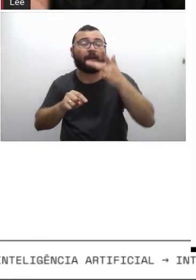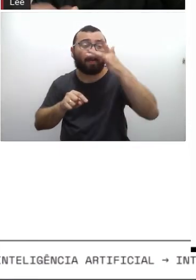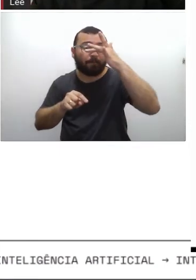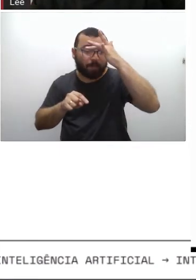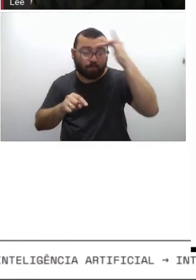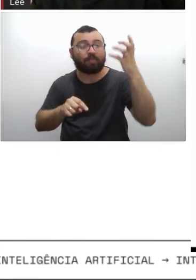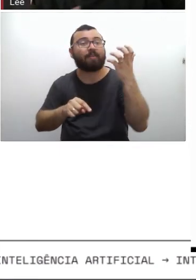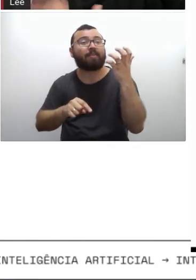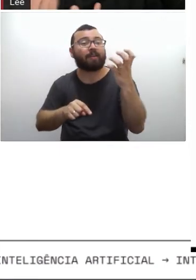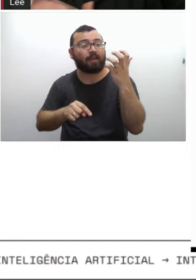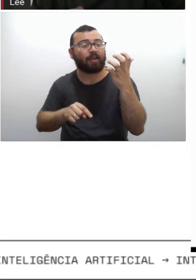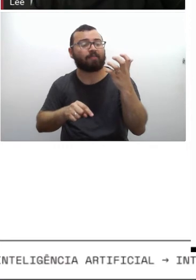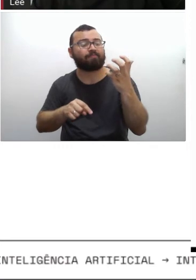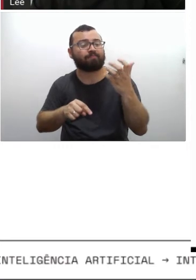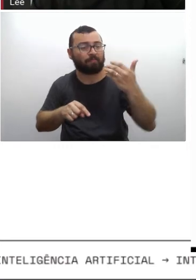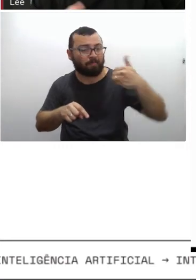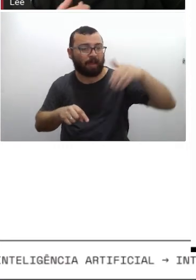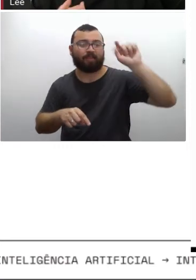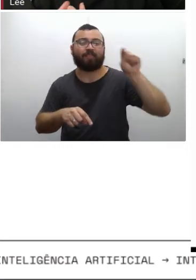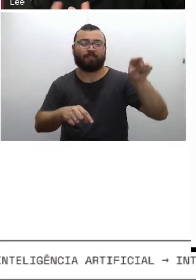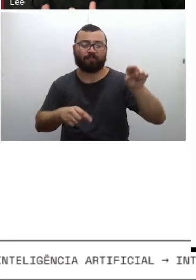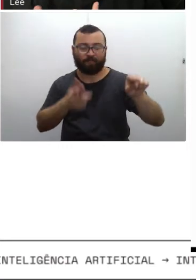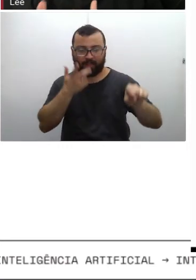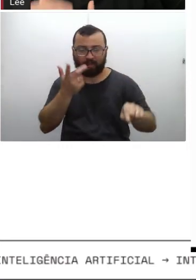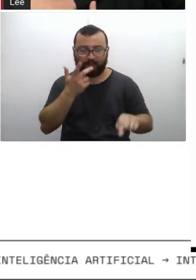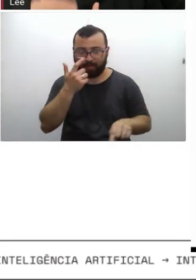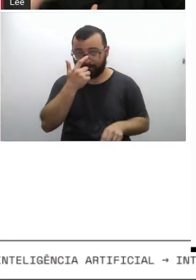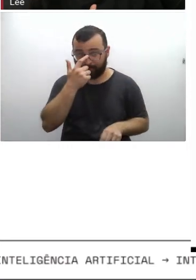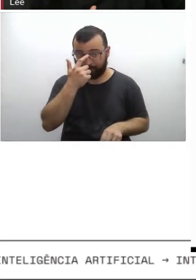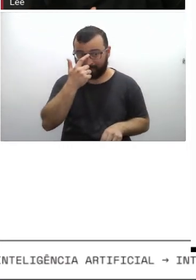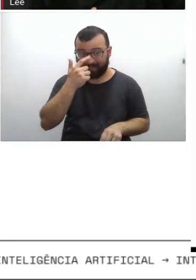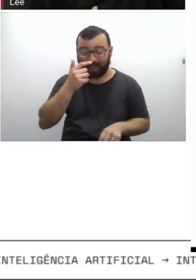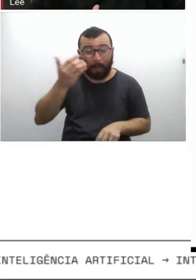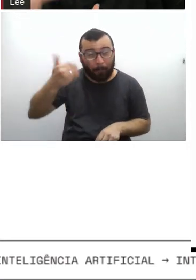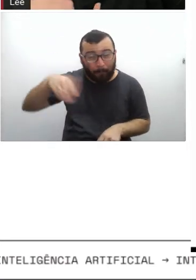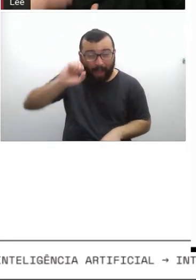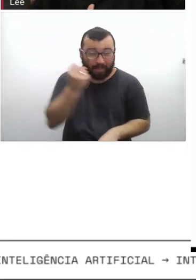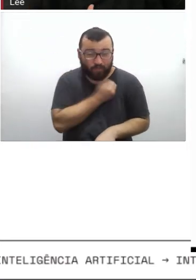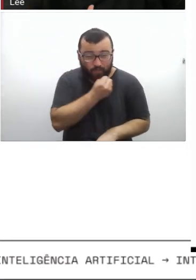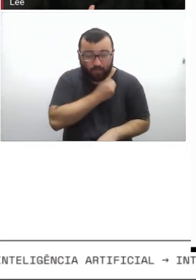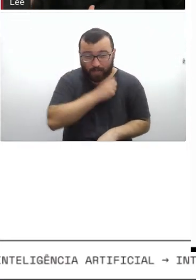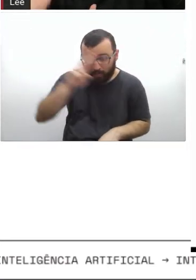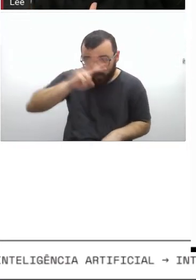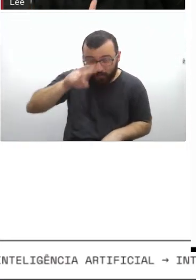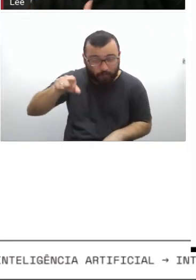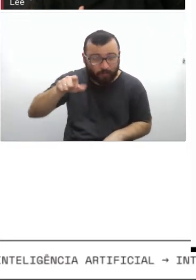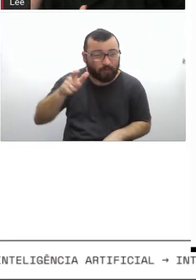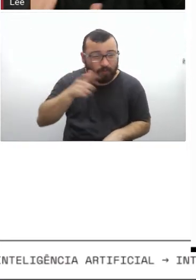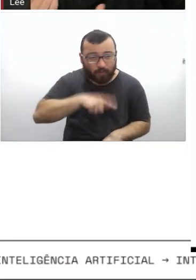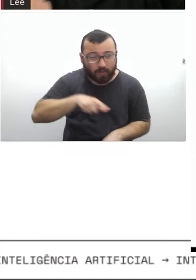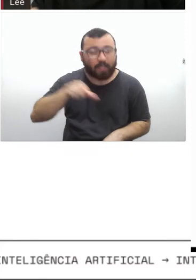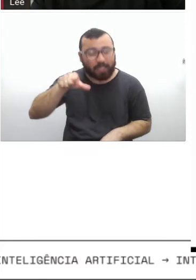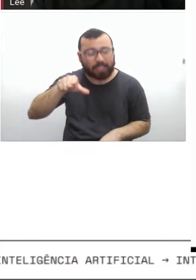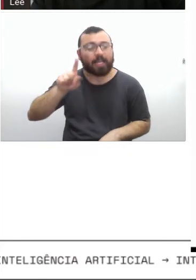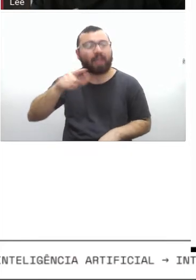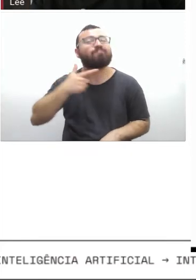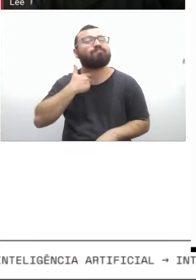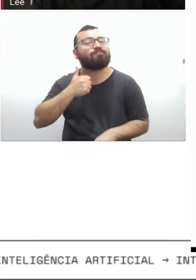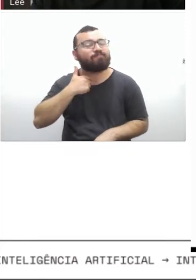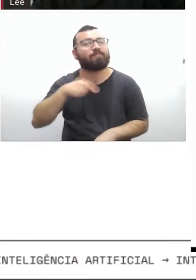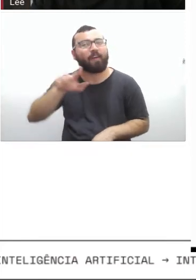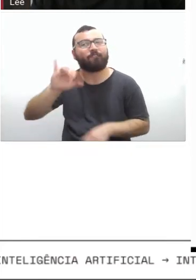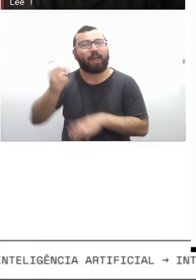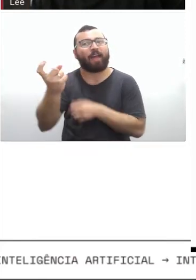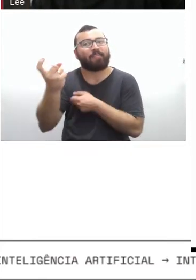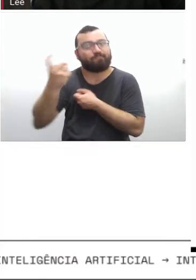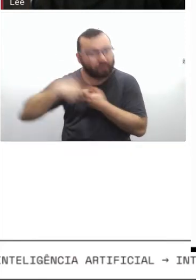the confidence score or threshold. The one with the highest score, the intent with the highest score, that's the intent that will return